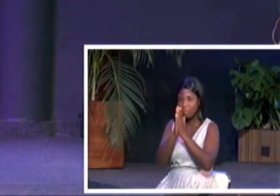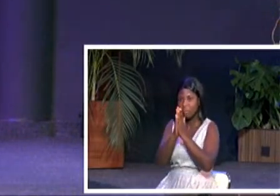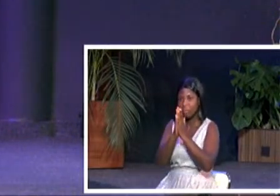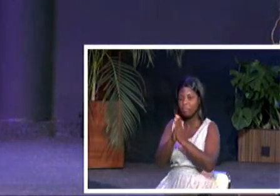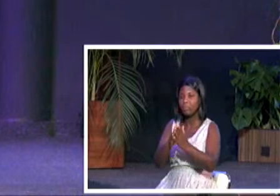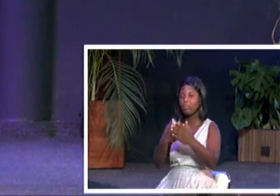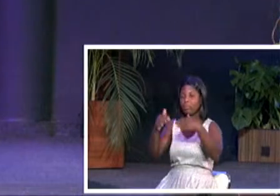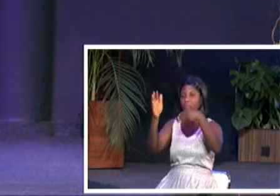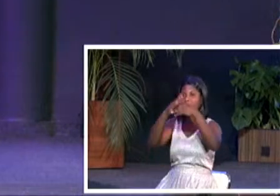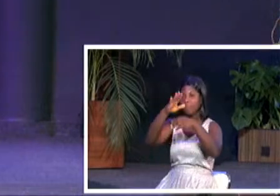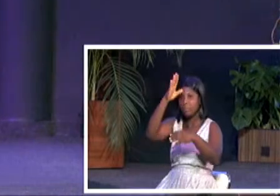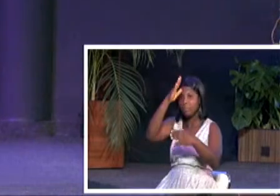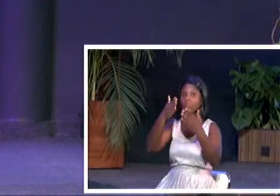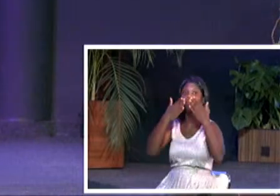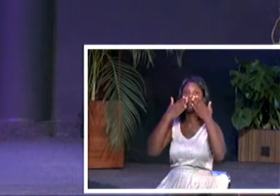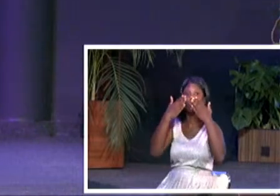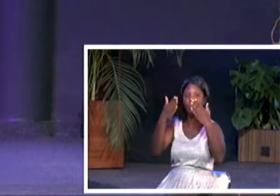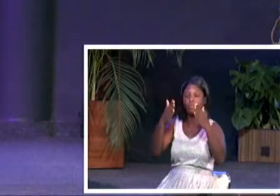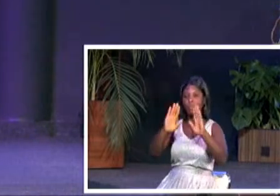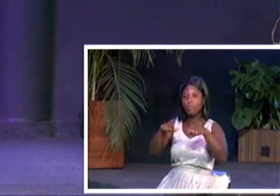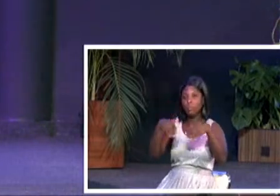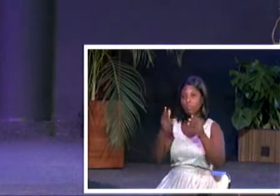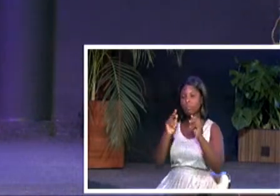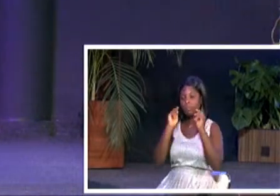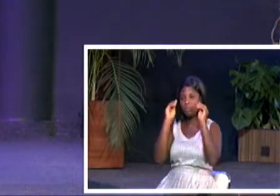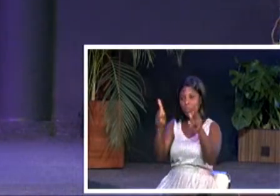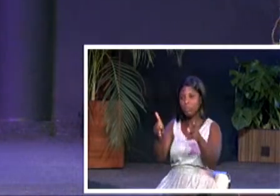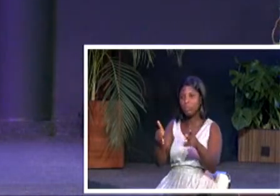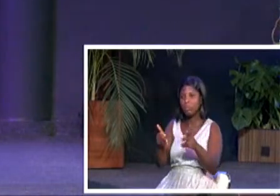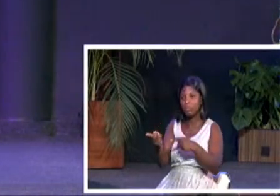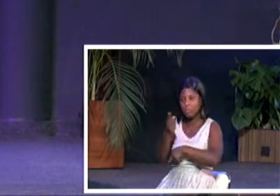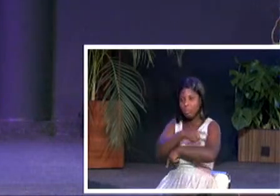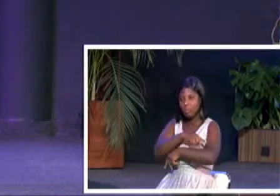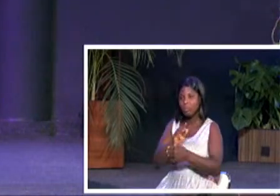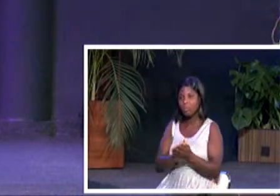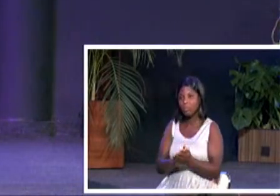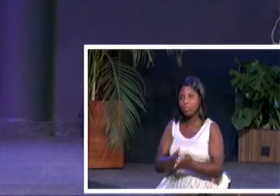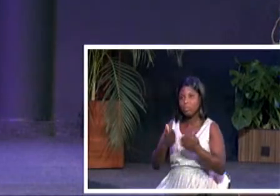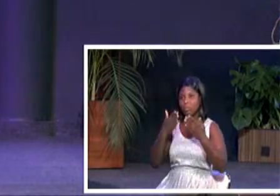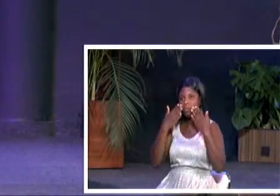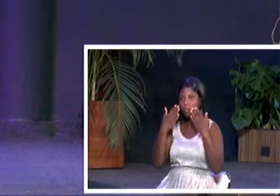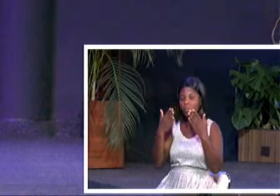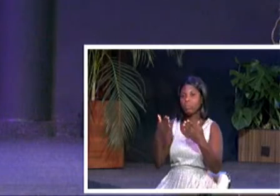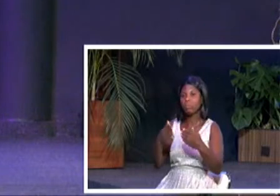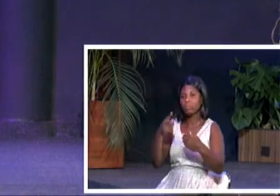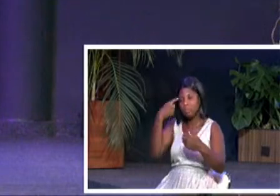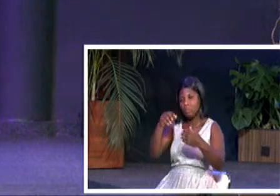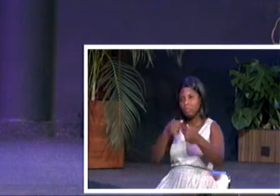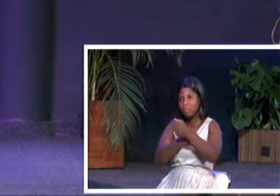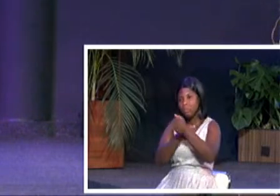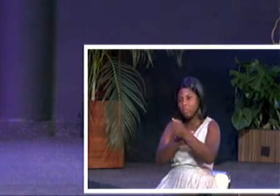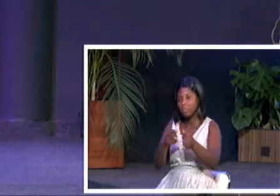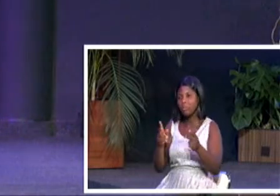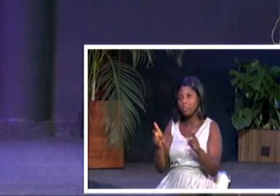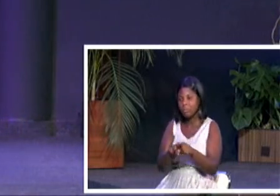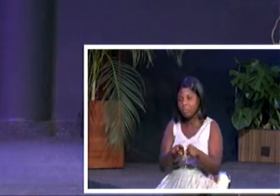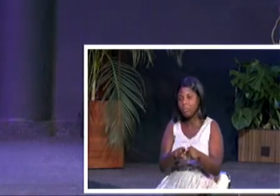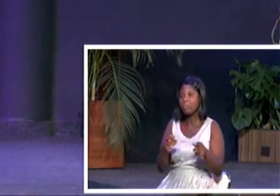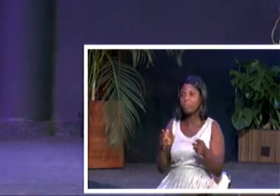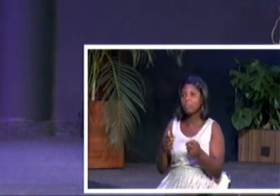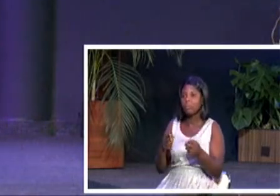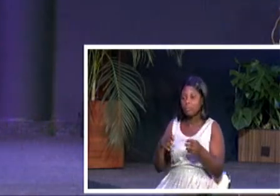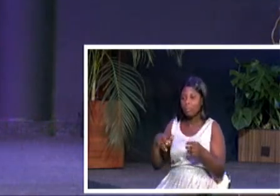Heavenly Father, we thank you for giving us the opportunity to gather once again. Thank you for protecting us as we traveled and providing